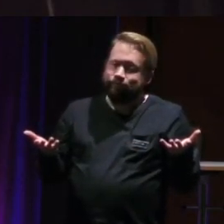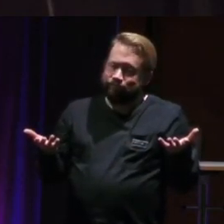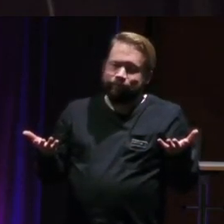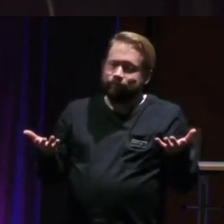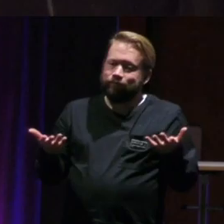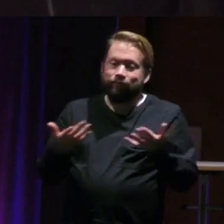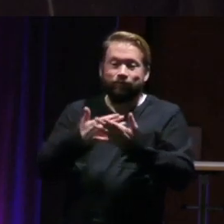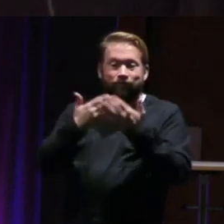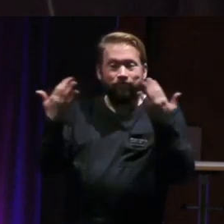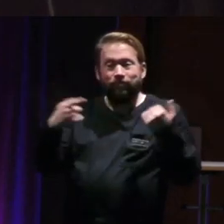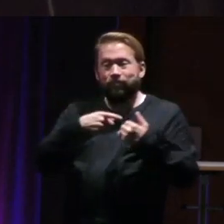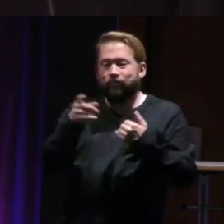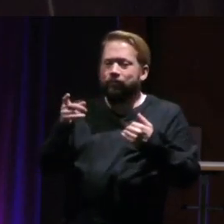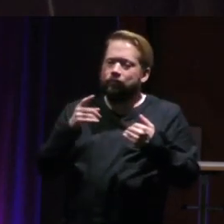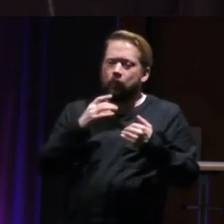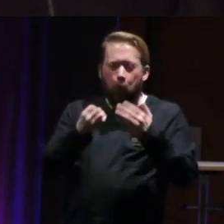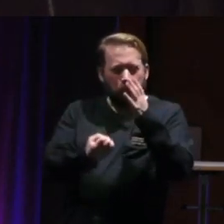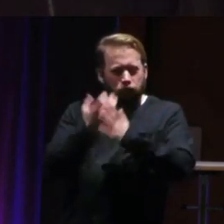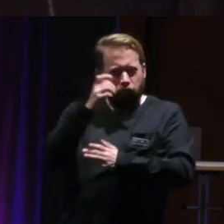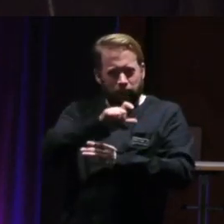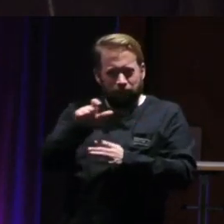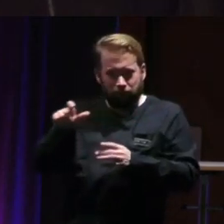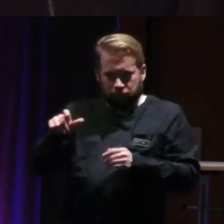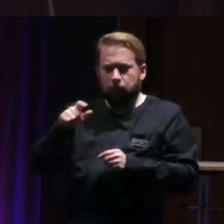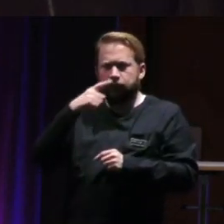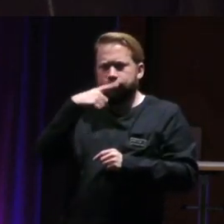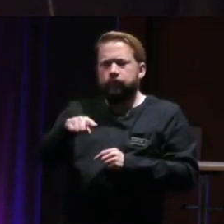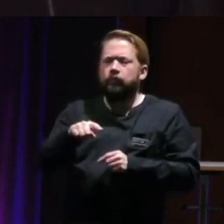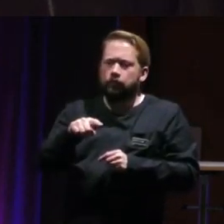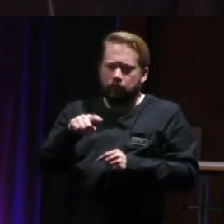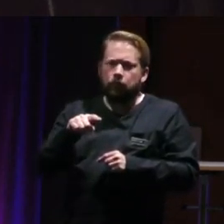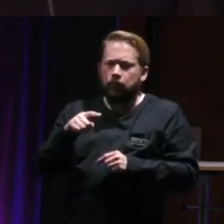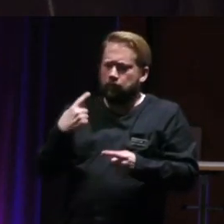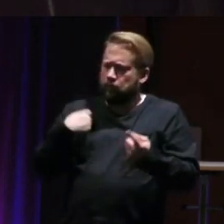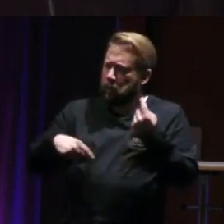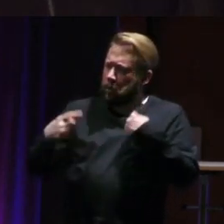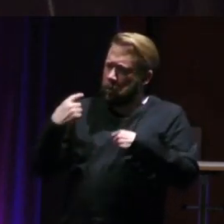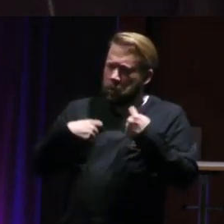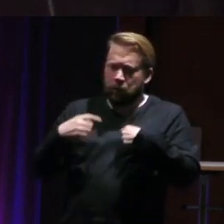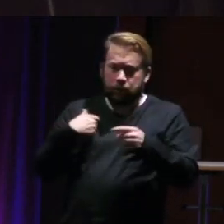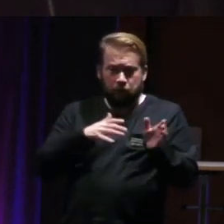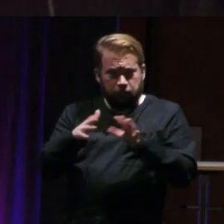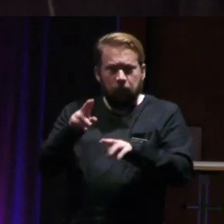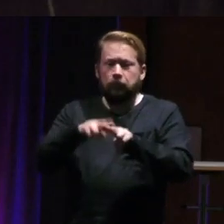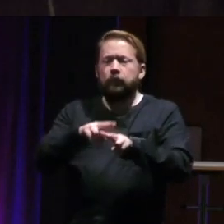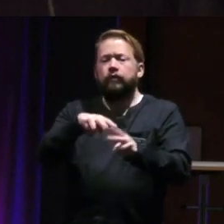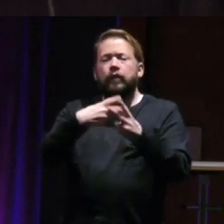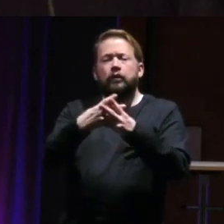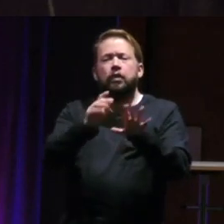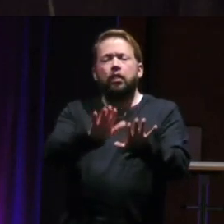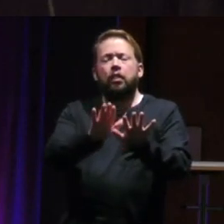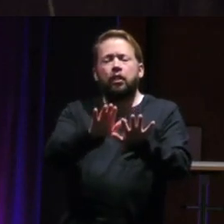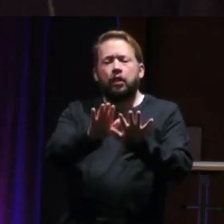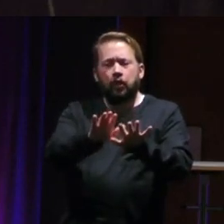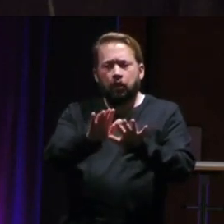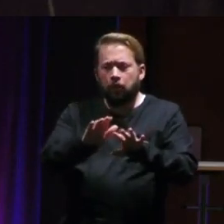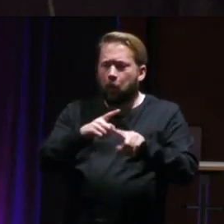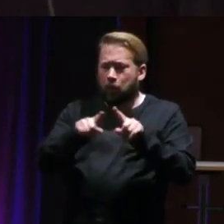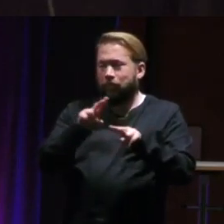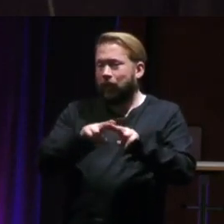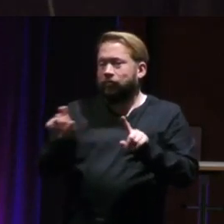people were tortured, still in prisons in different cities of Russia.